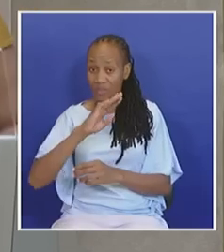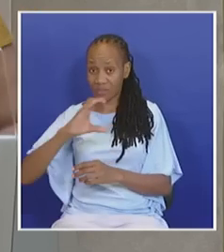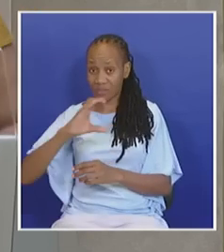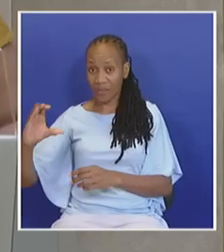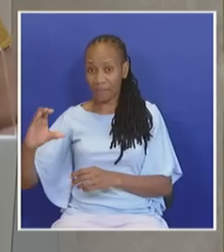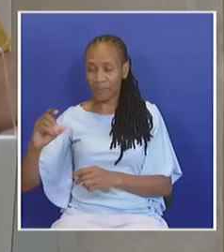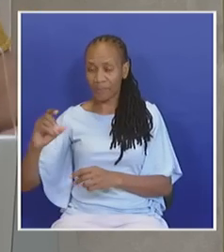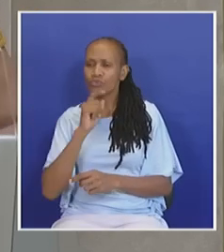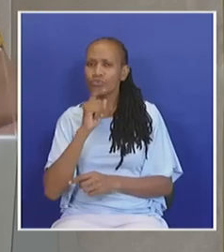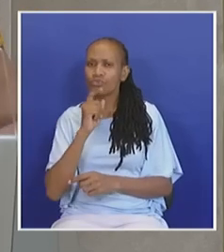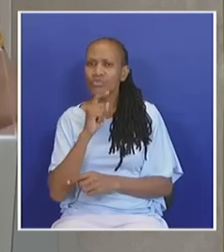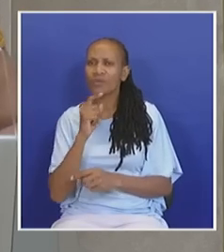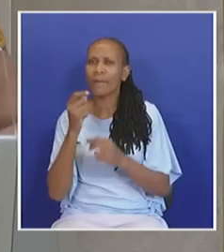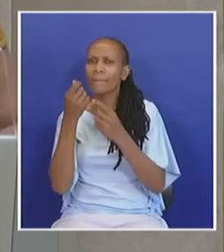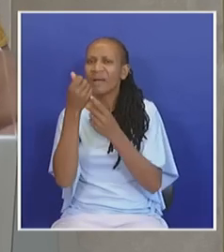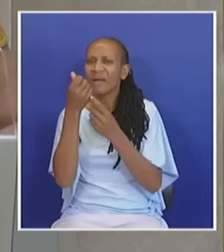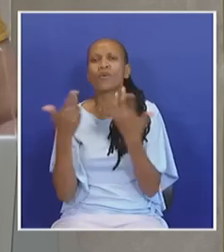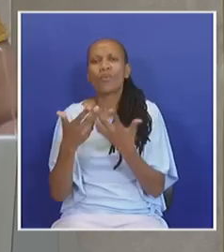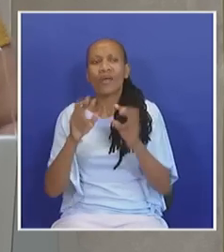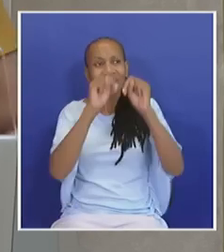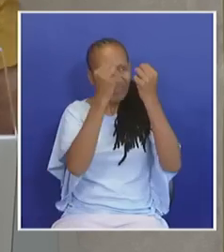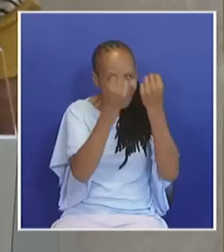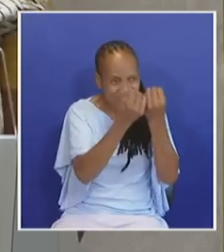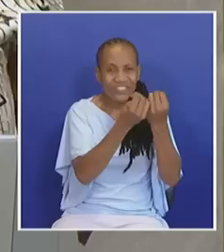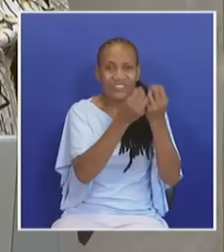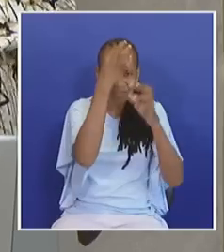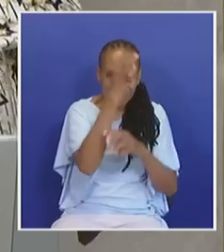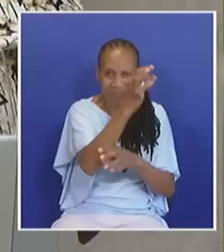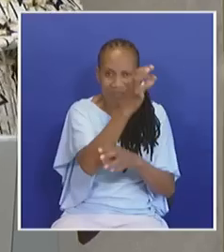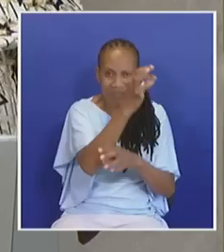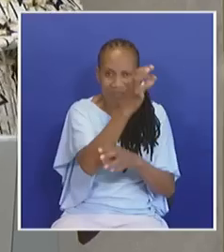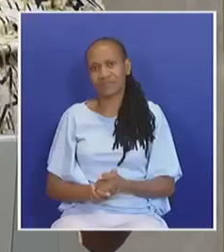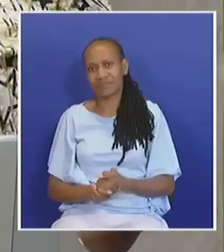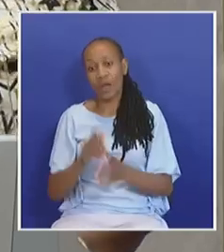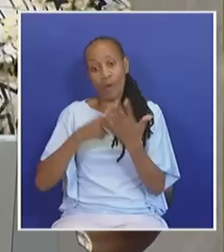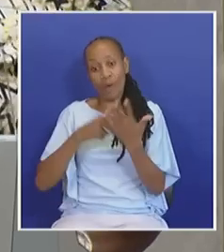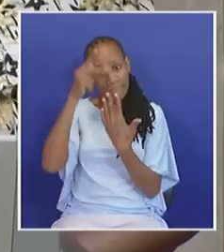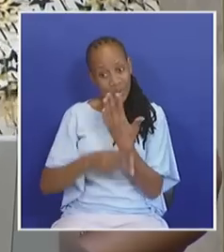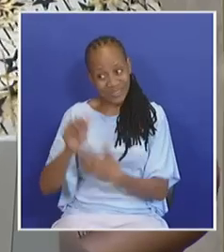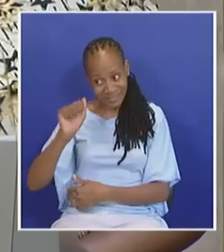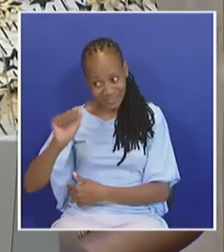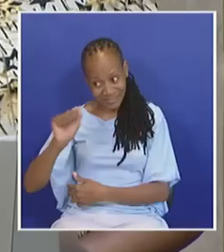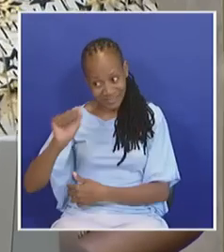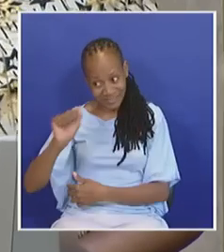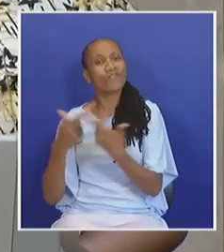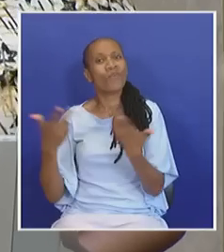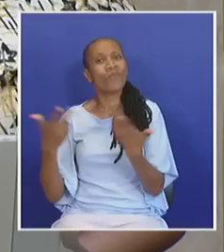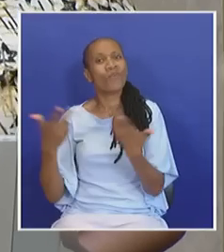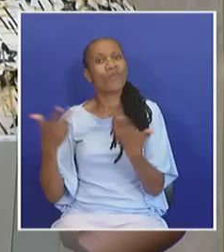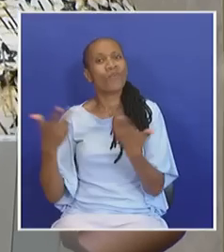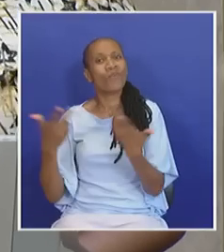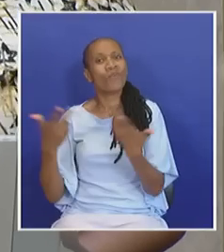is money that is coming from the national government. And most of the projects that they are delivering are coming from the national